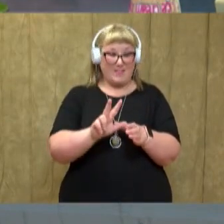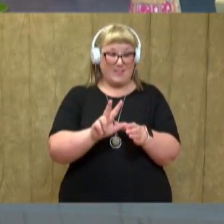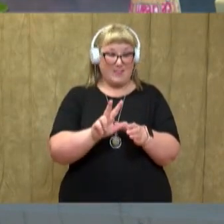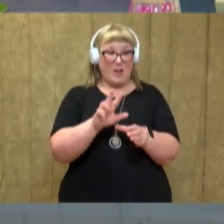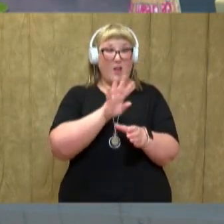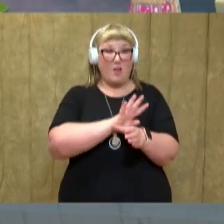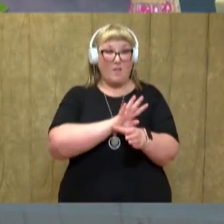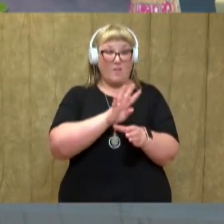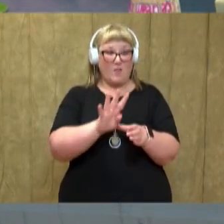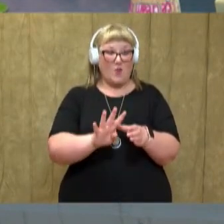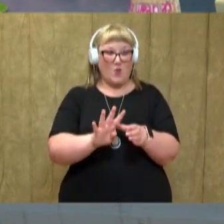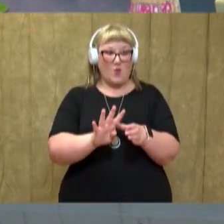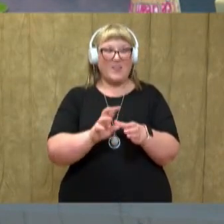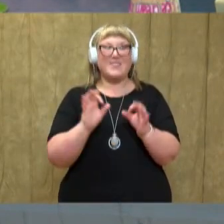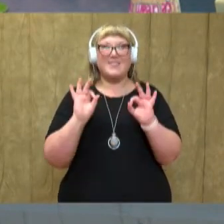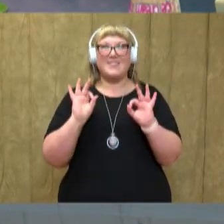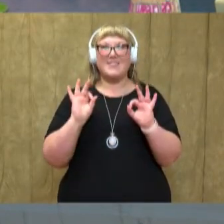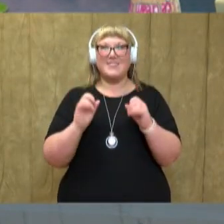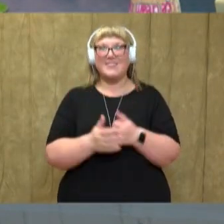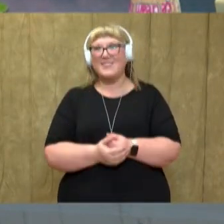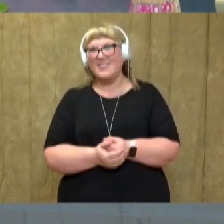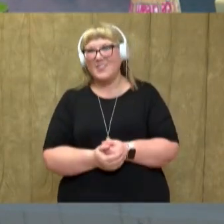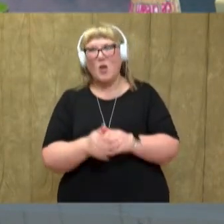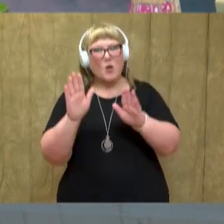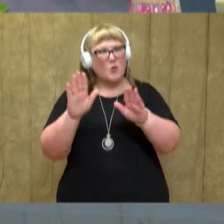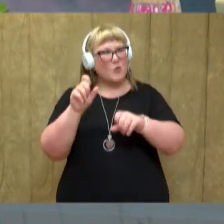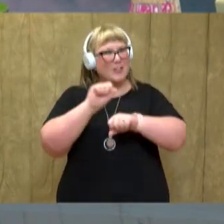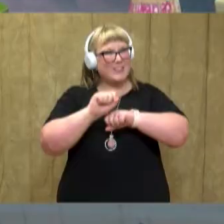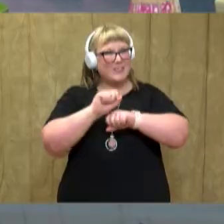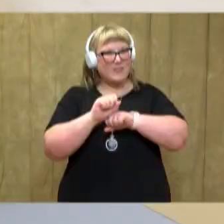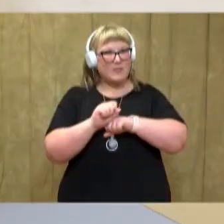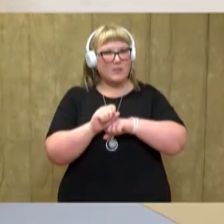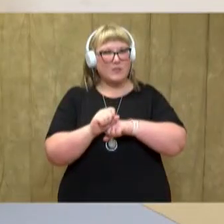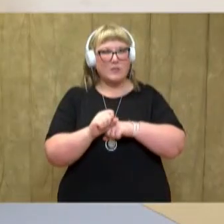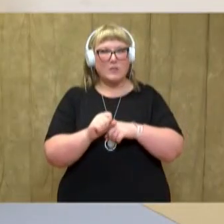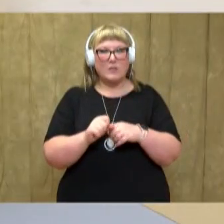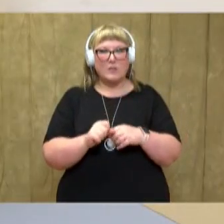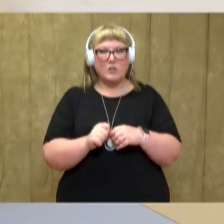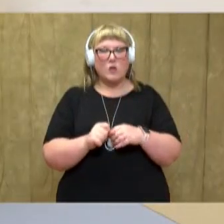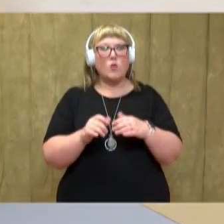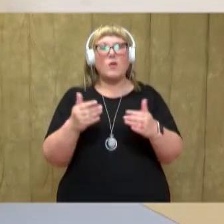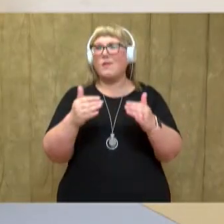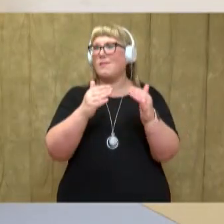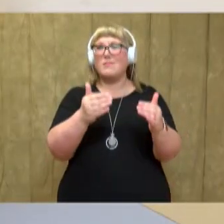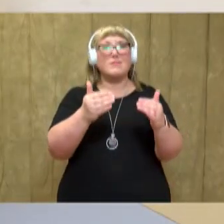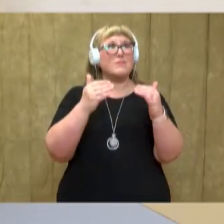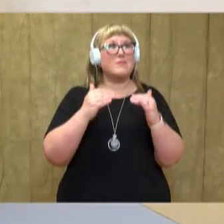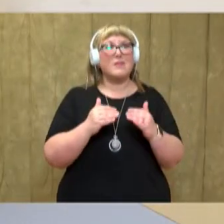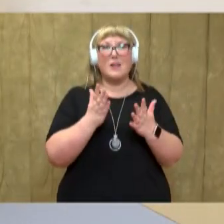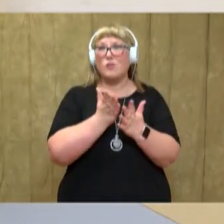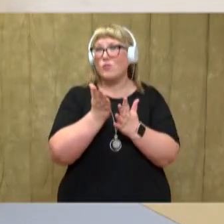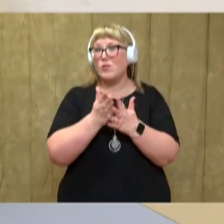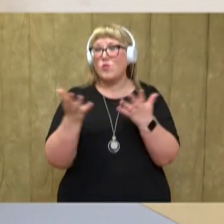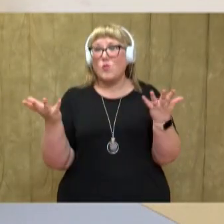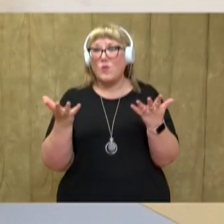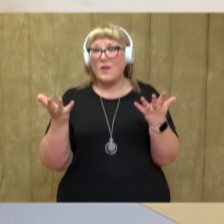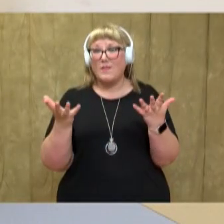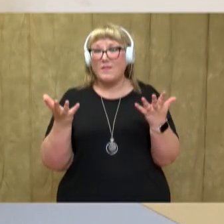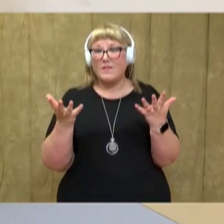3, 4. Great job. Now, what is our next strategy that we're going to use to solve this problem?